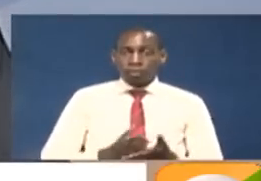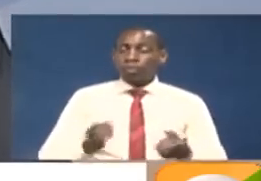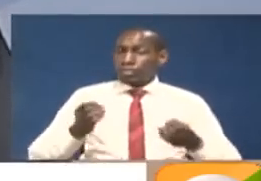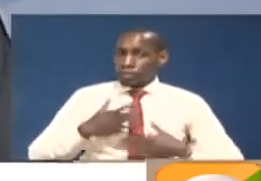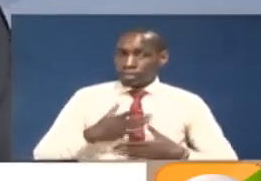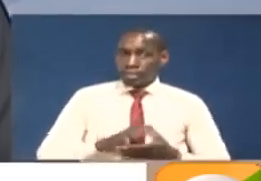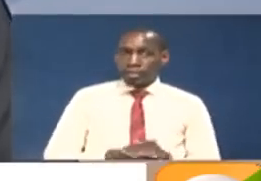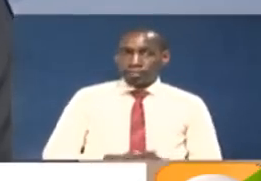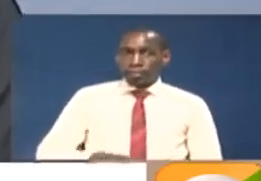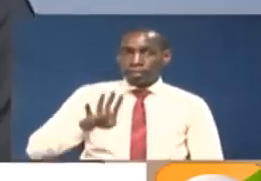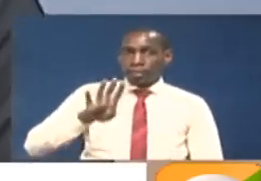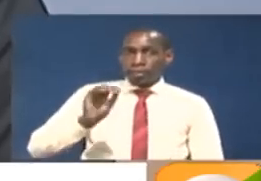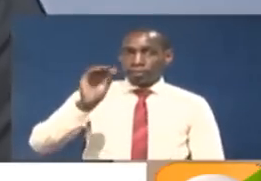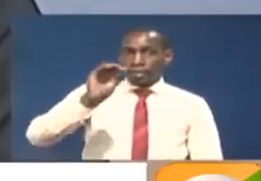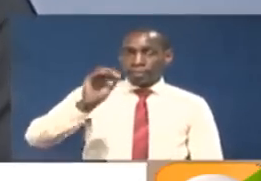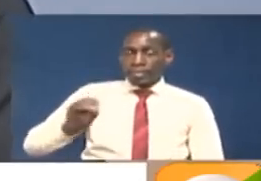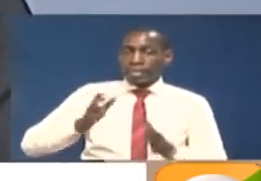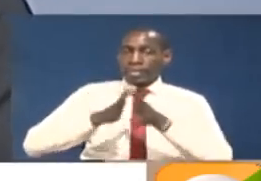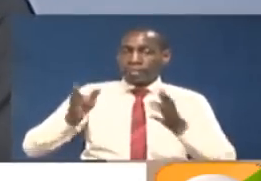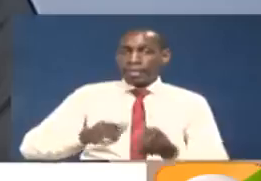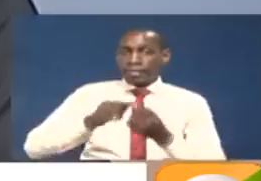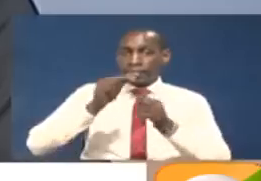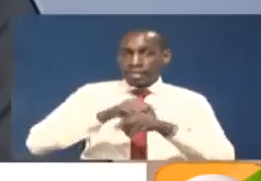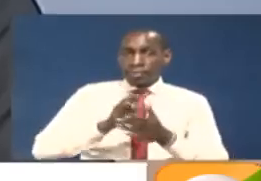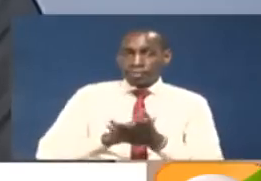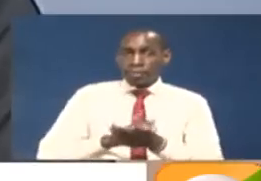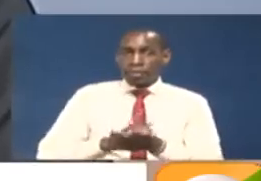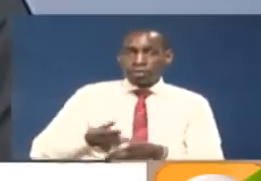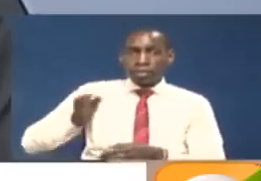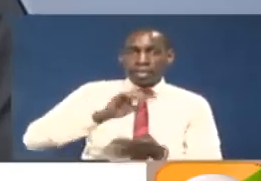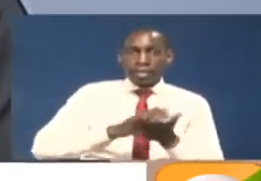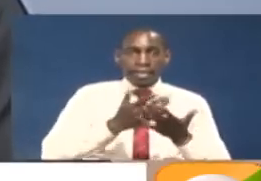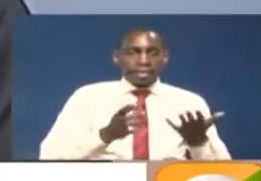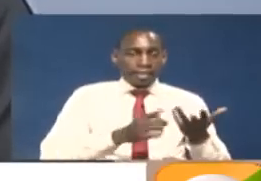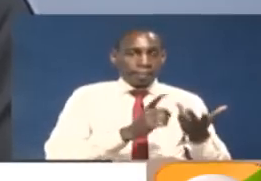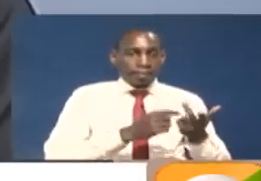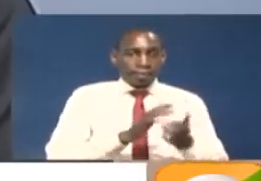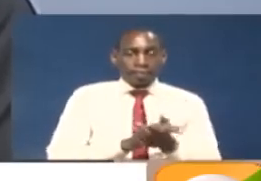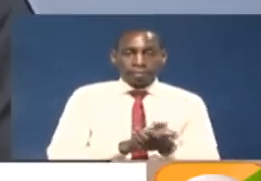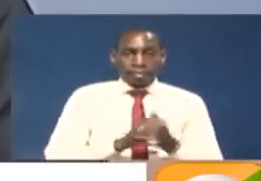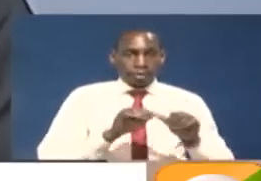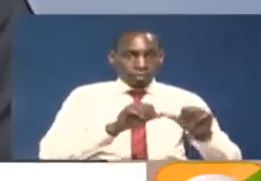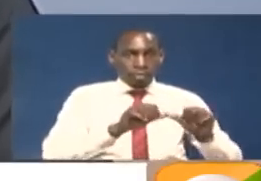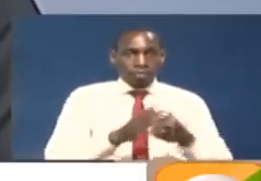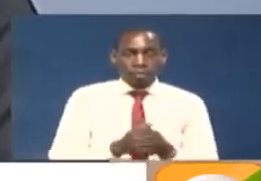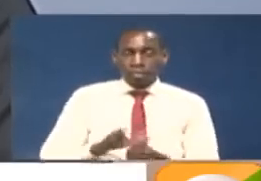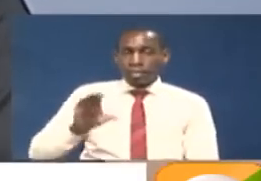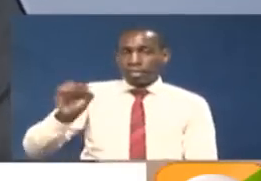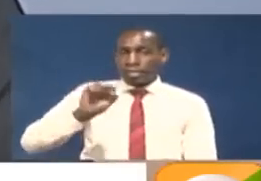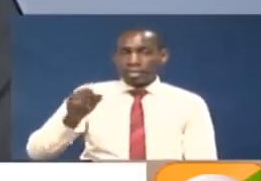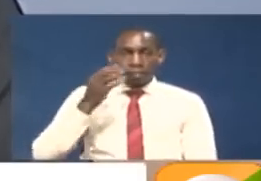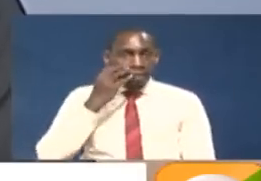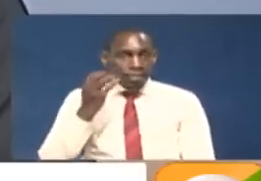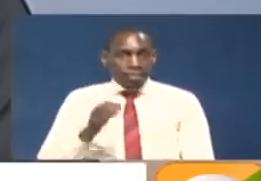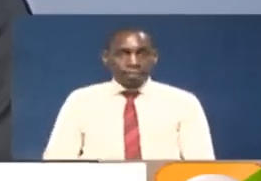terrifying. 40% is huge, especially if this is in addition to whatever number we may already have. CS